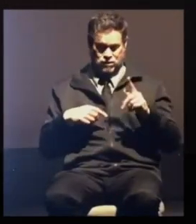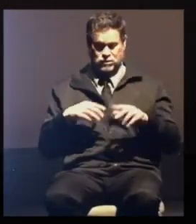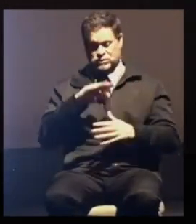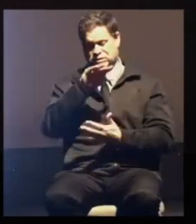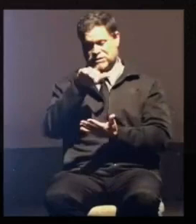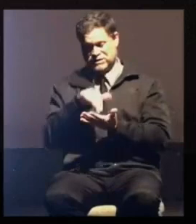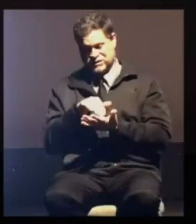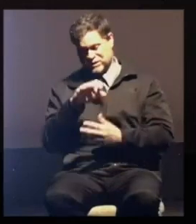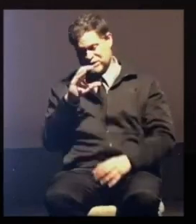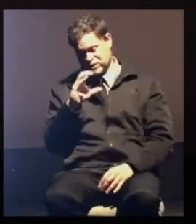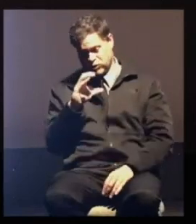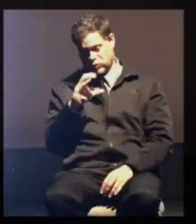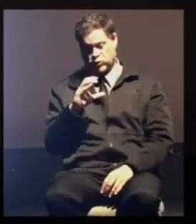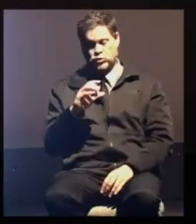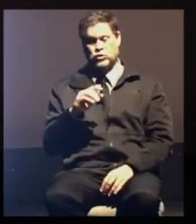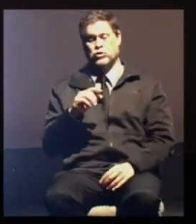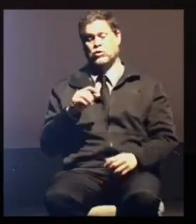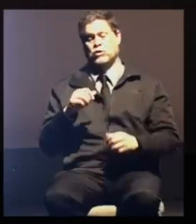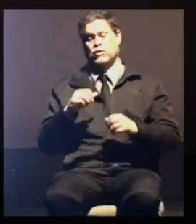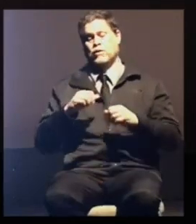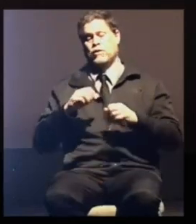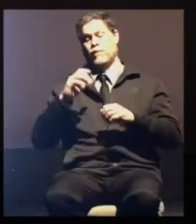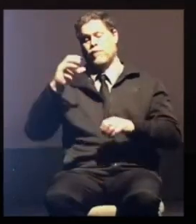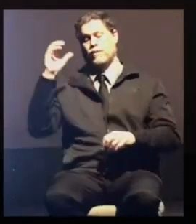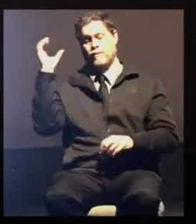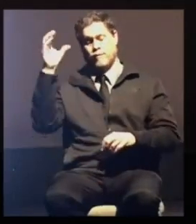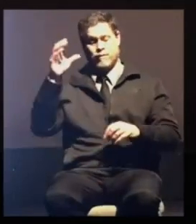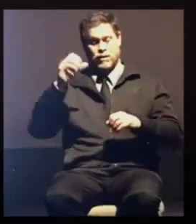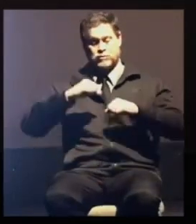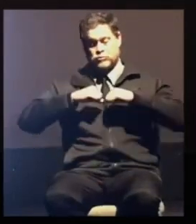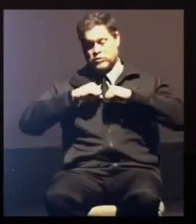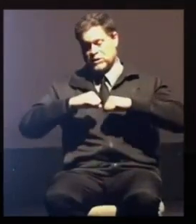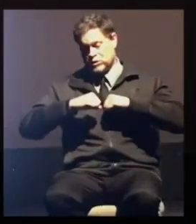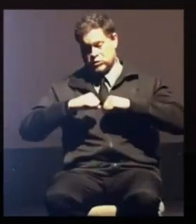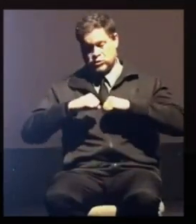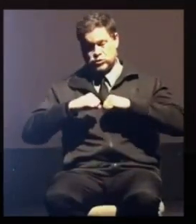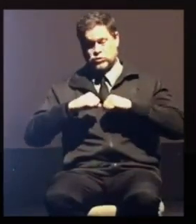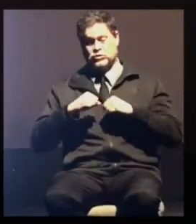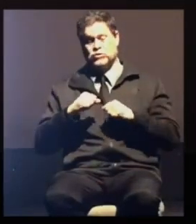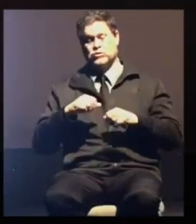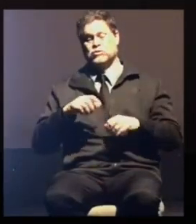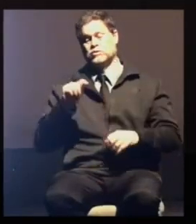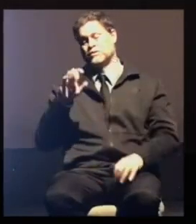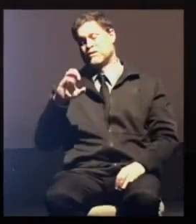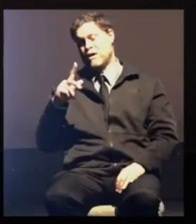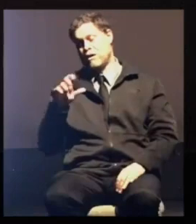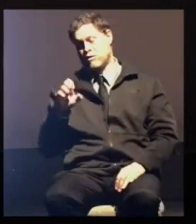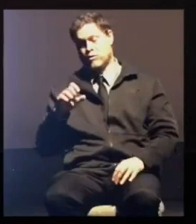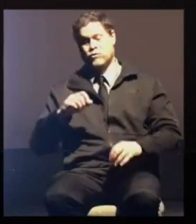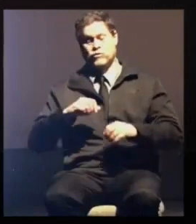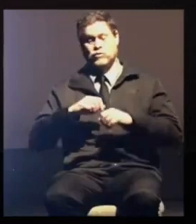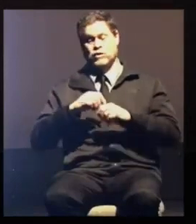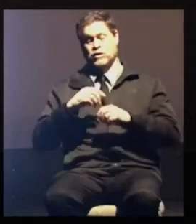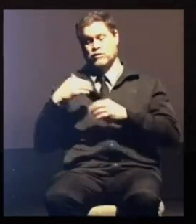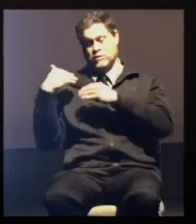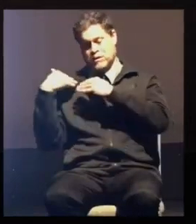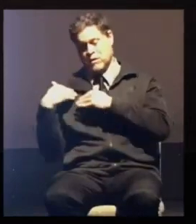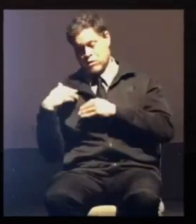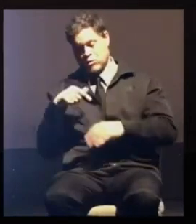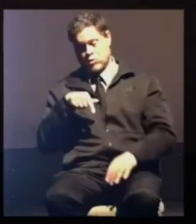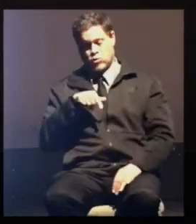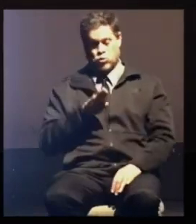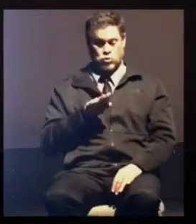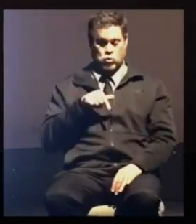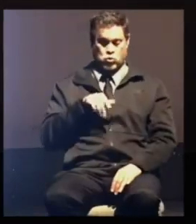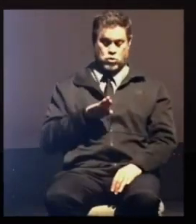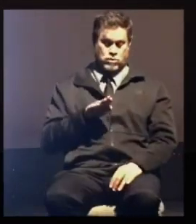center. You're in pass protection, you're a tackle, you have to be accountable to the quarterback. The quarterback has to do